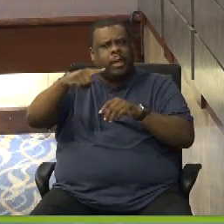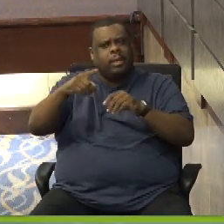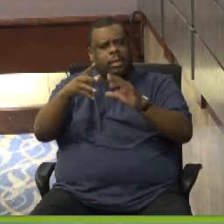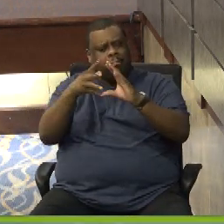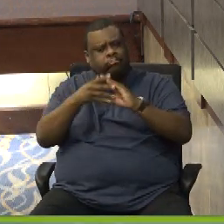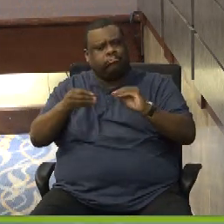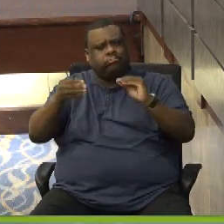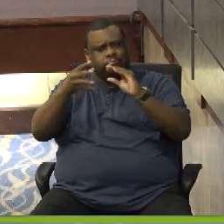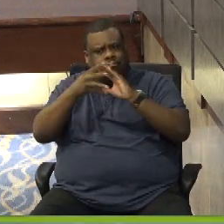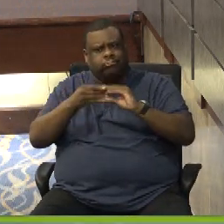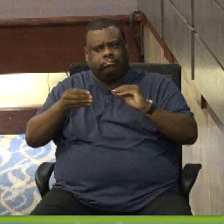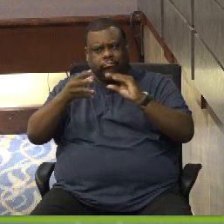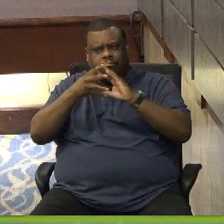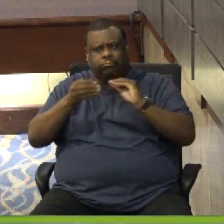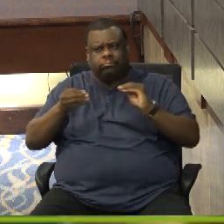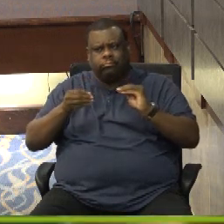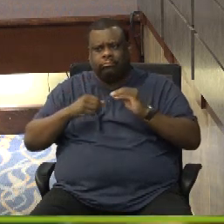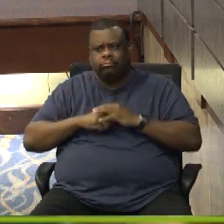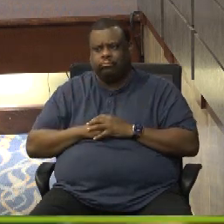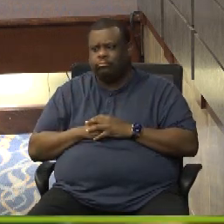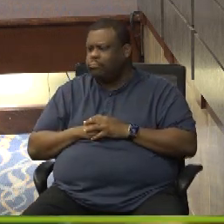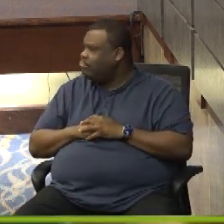But no place is just one thing.